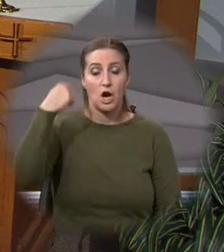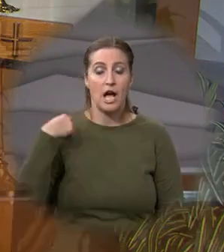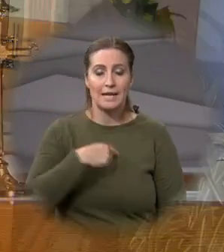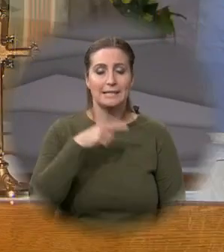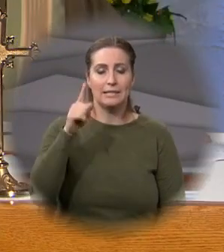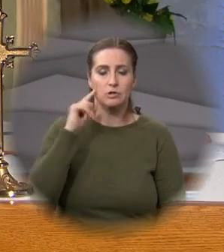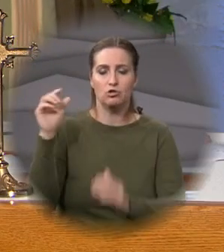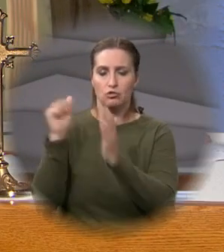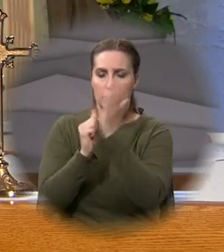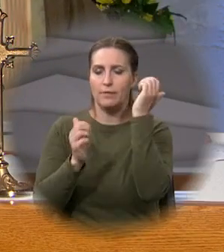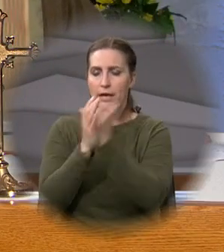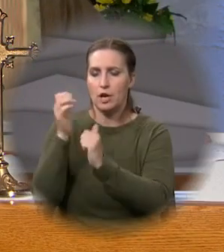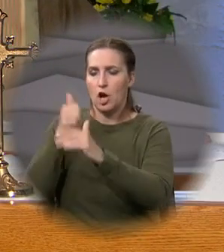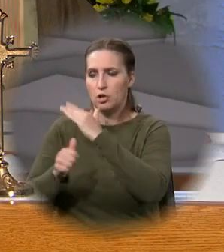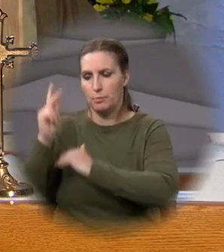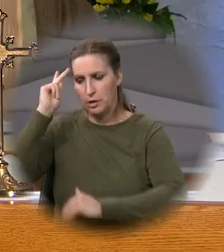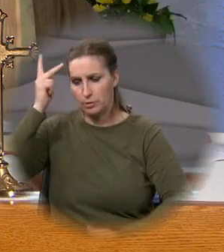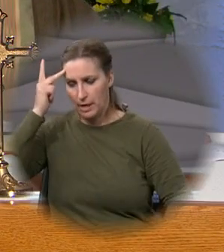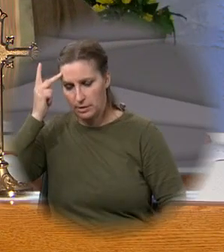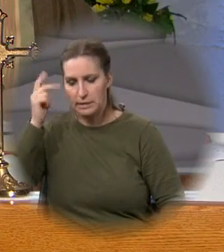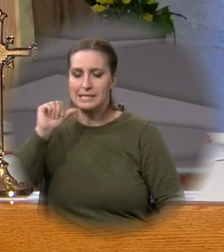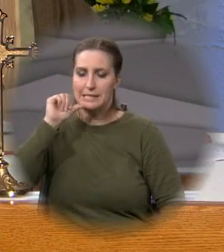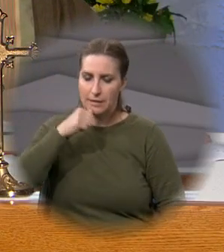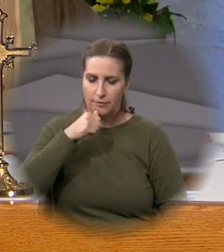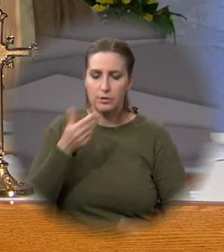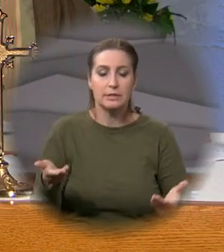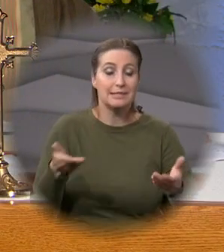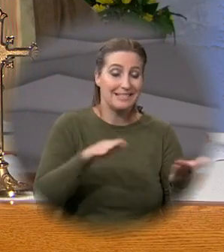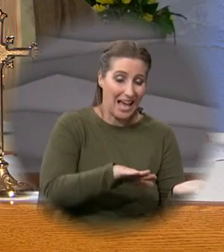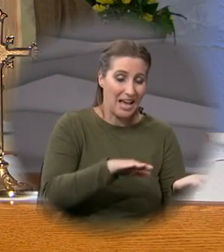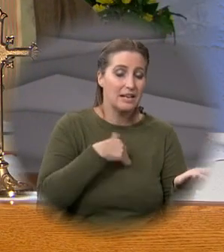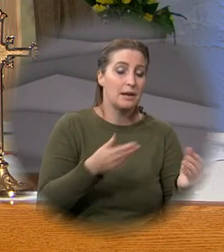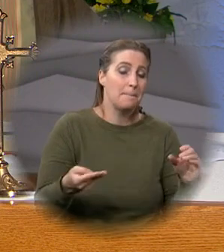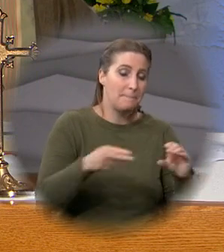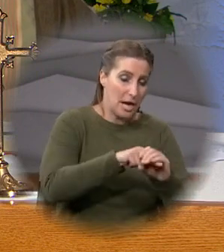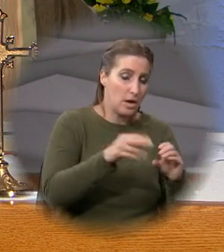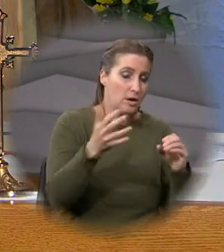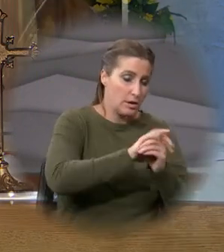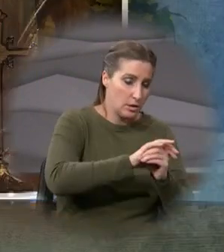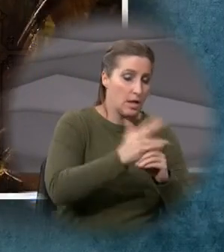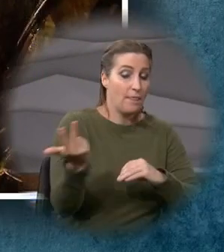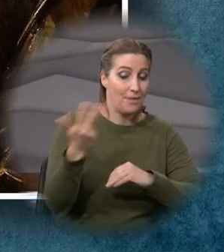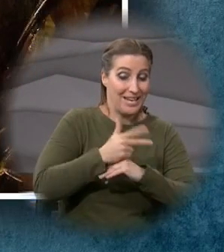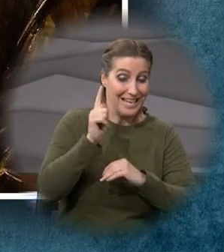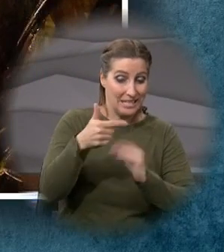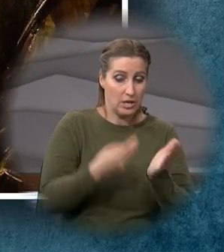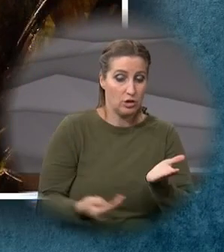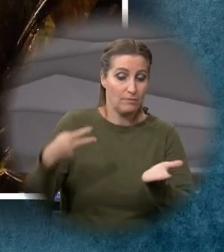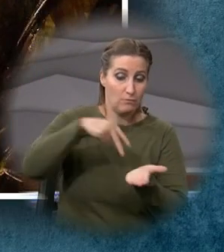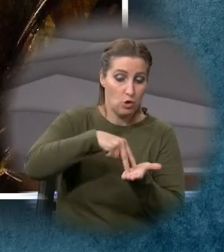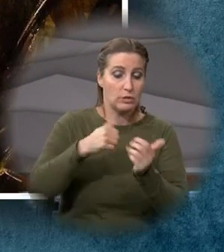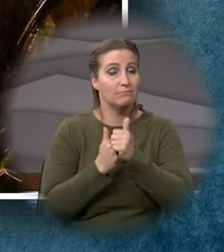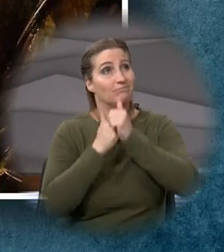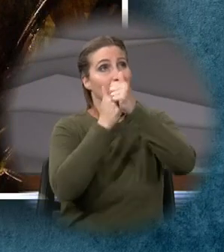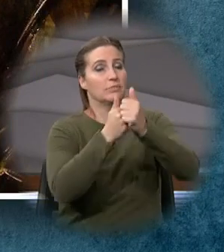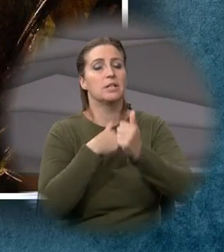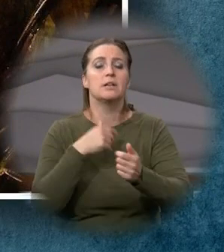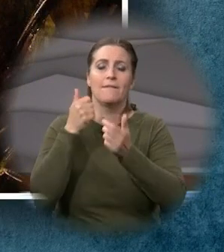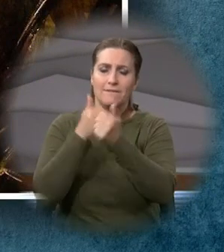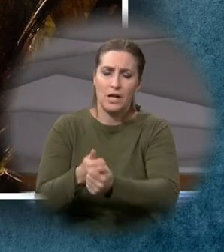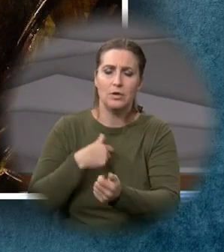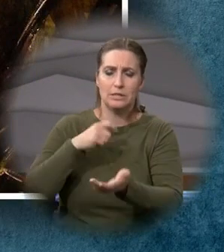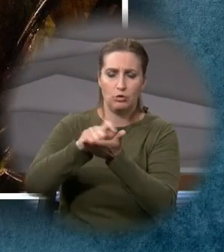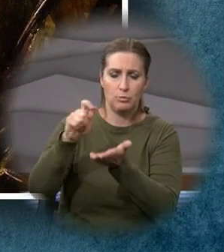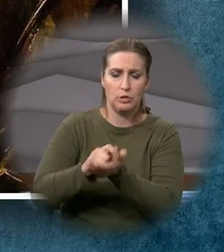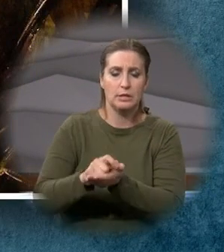he was crucified under Pontius Pilate. He suffered death and was buried, and arose again on the third day in accordance with the